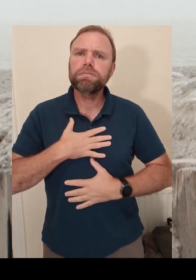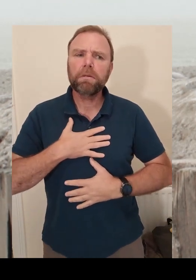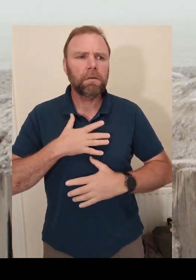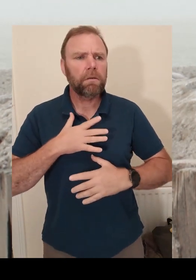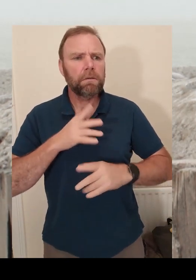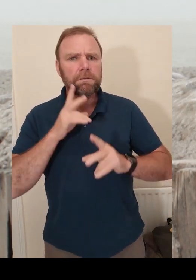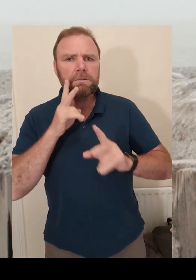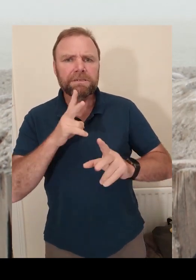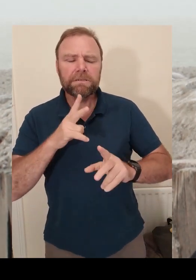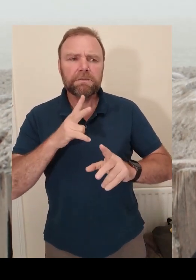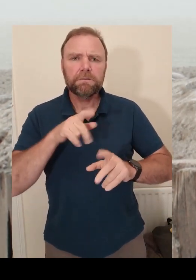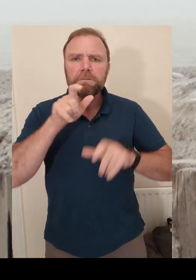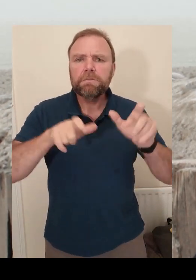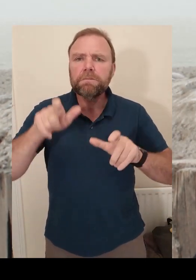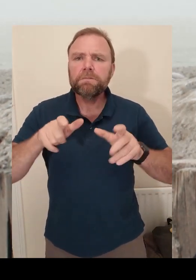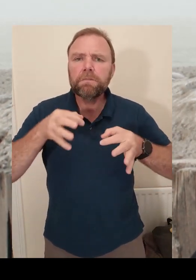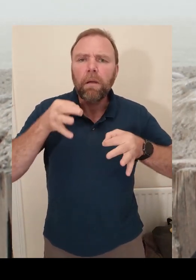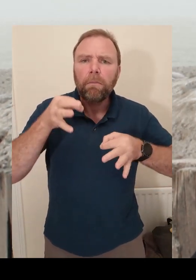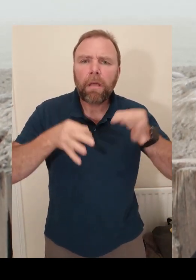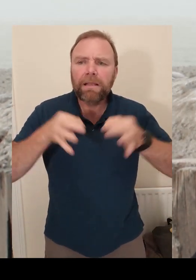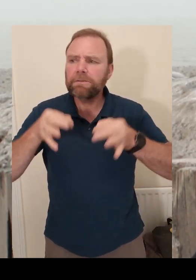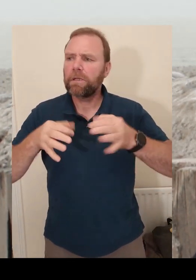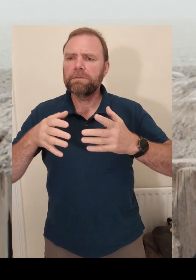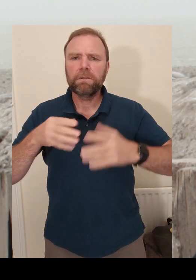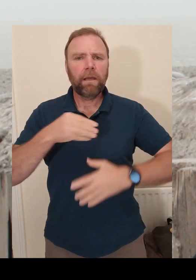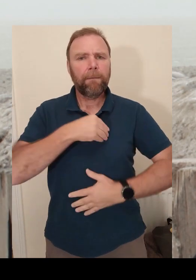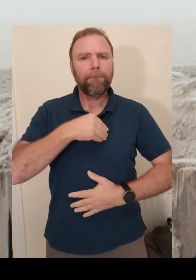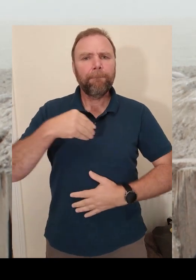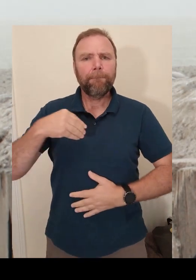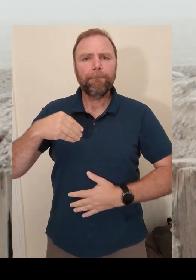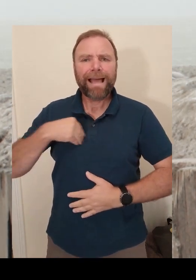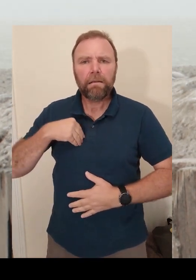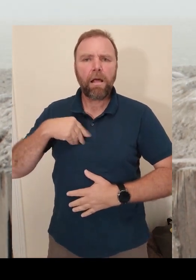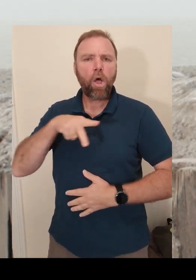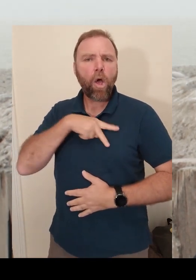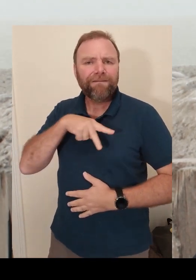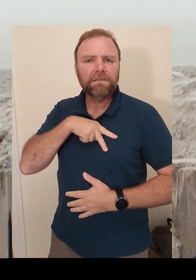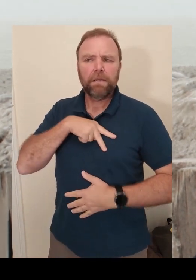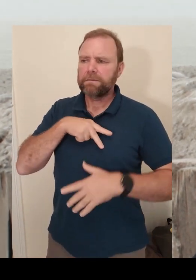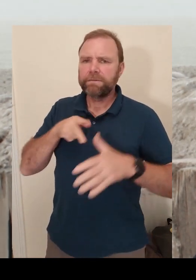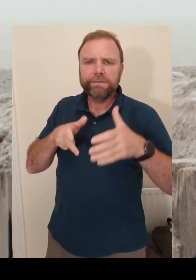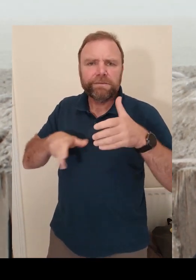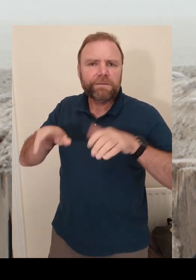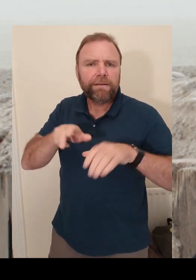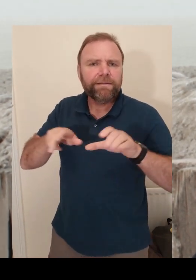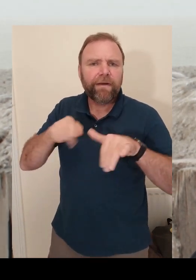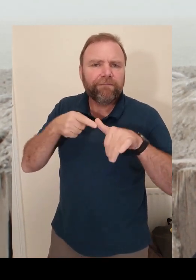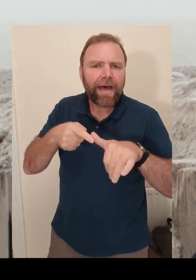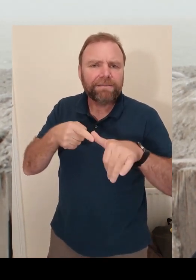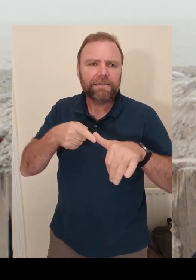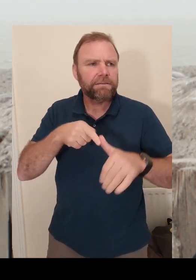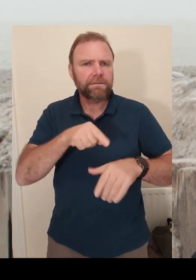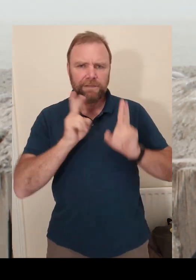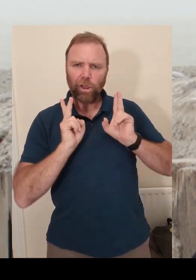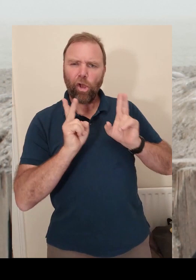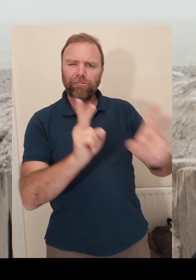quite moving in a way to see ministers and medical officers and scientific advisors coming